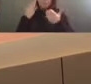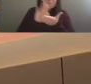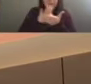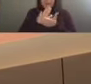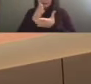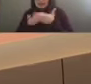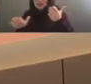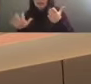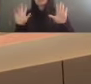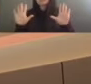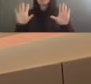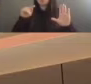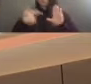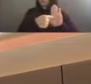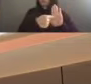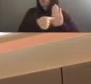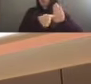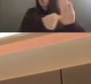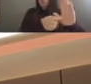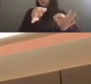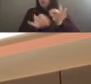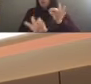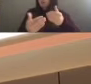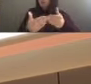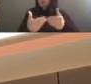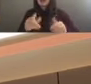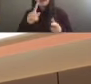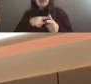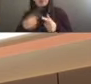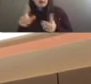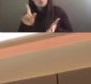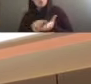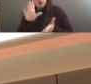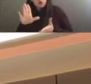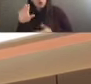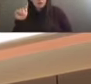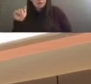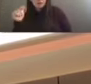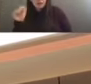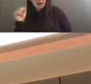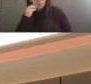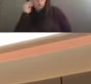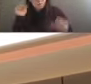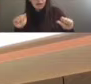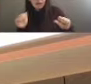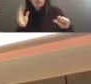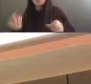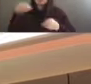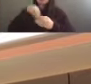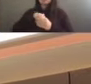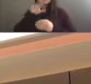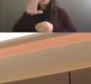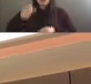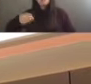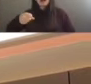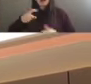home. And then most airlines at this point, you can print out your bag tags at home and you put your bag tag on your own bag. And they have a really fast